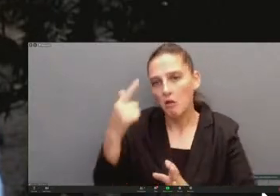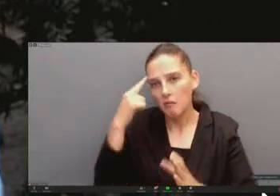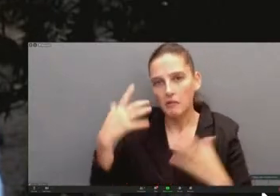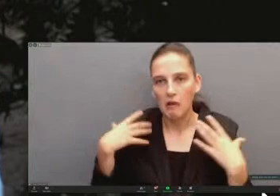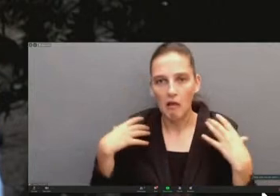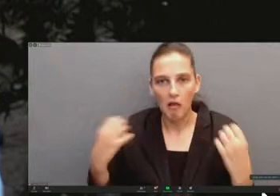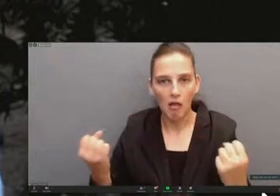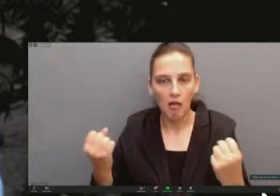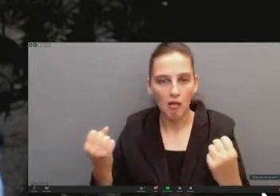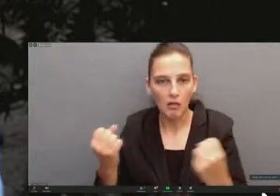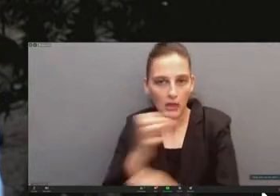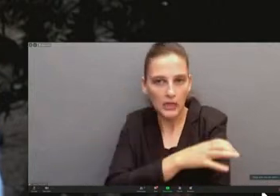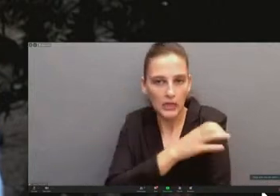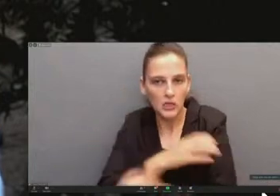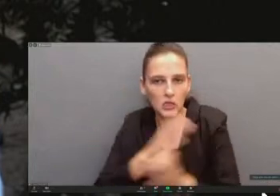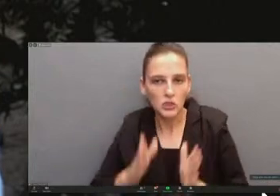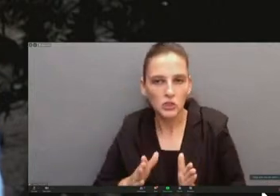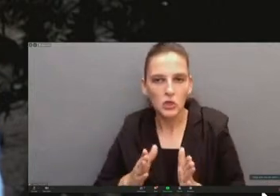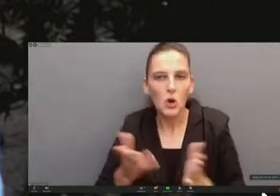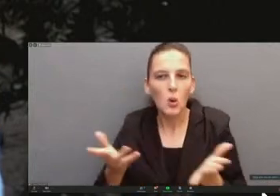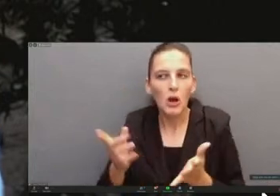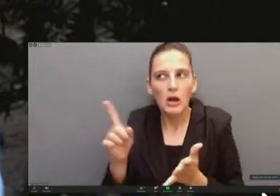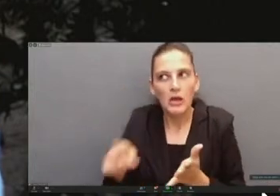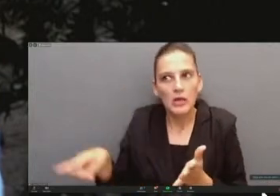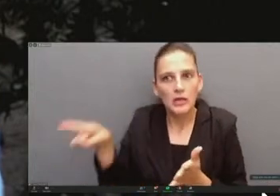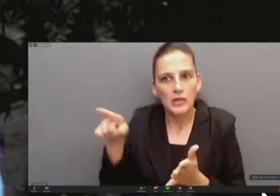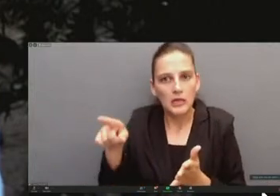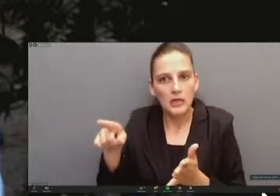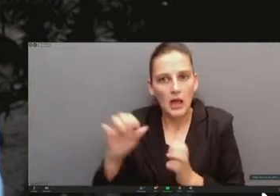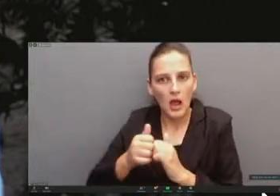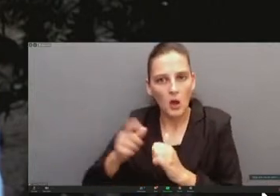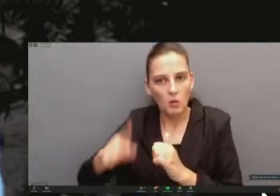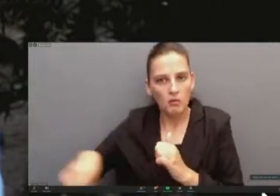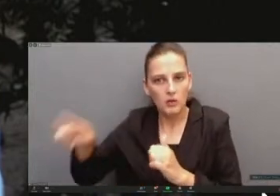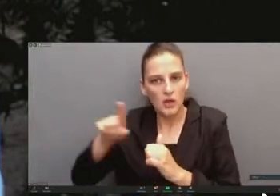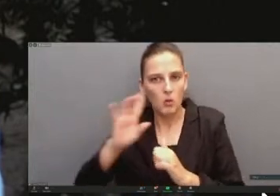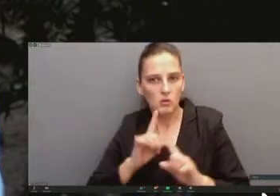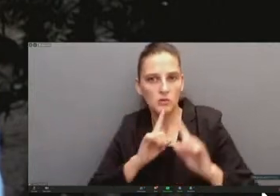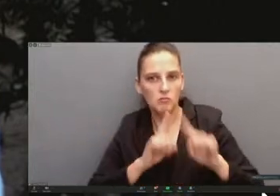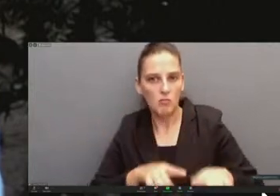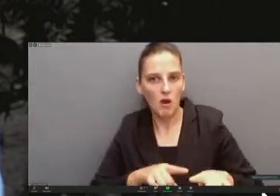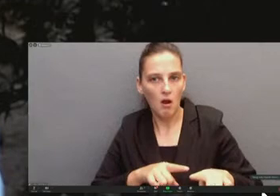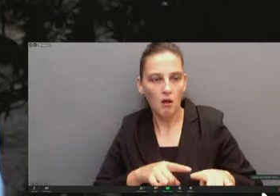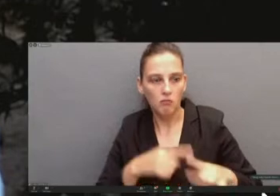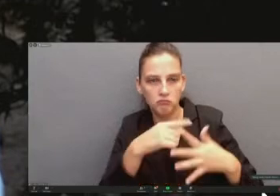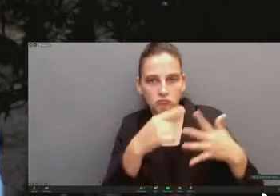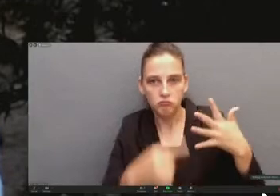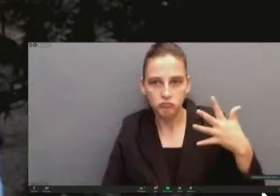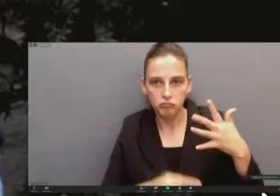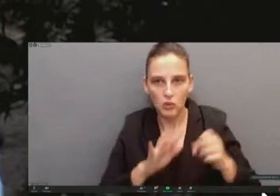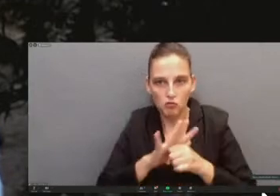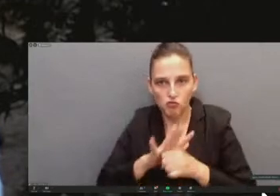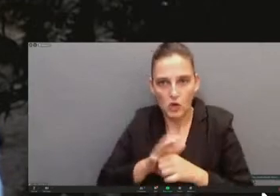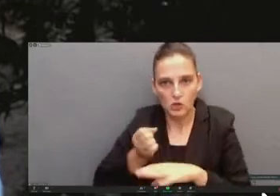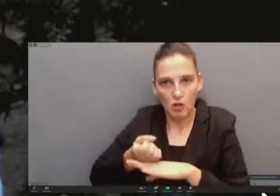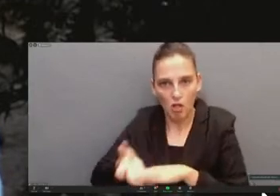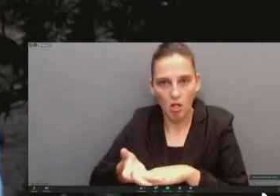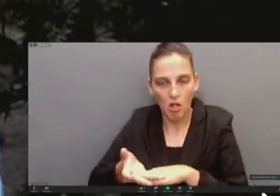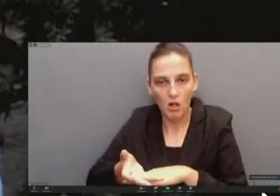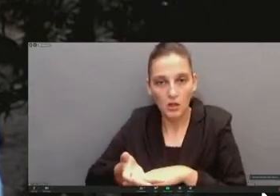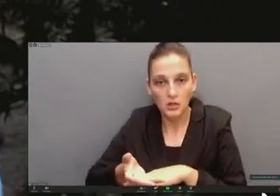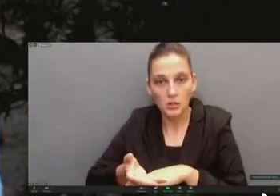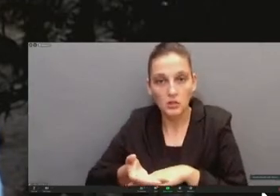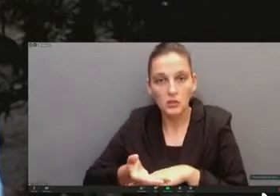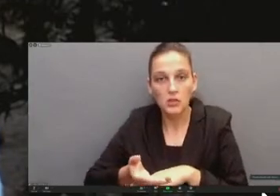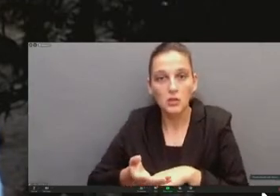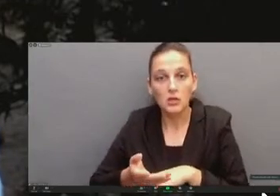in terms of what do they need to do to respond to these types of stressors, and is traditional